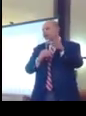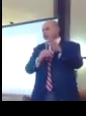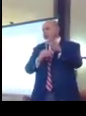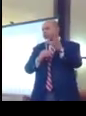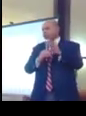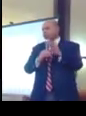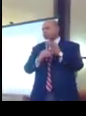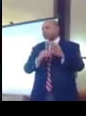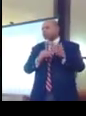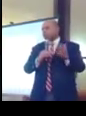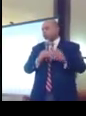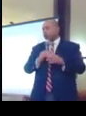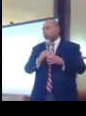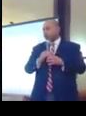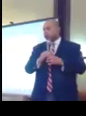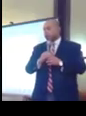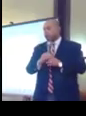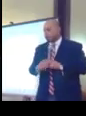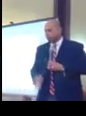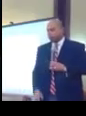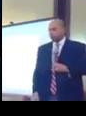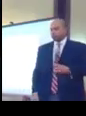they recognize.